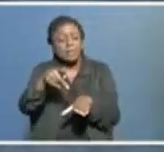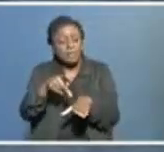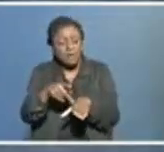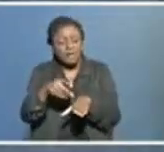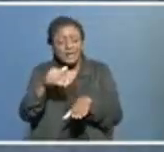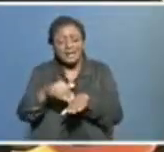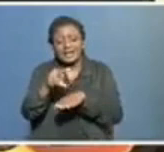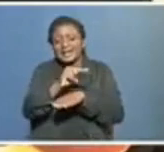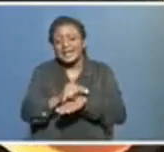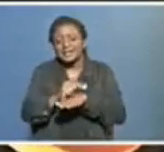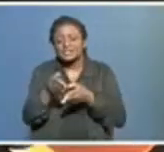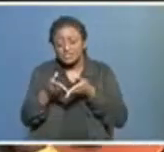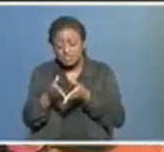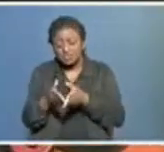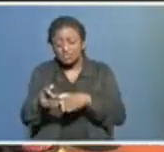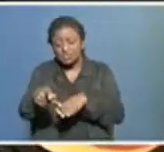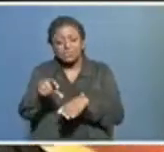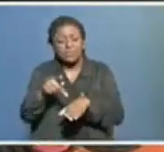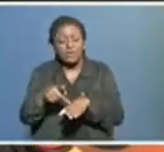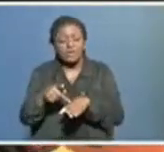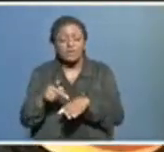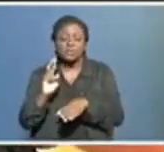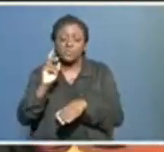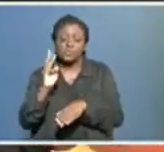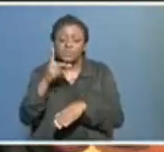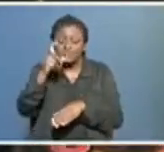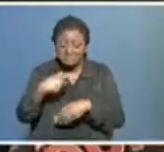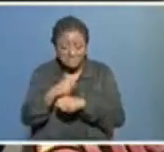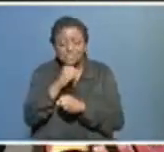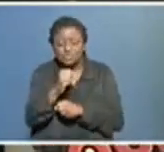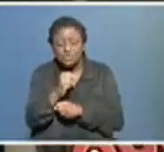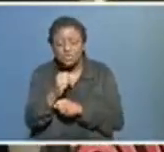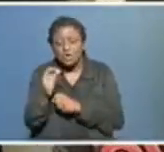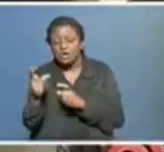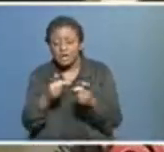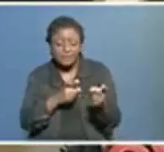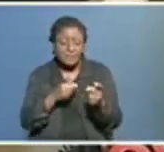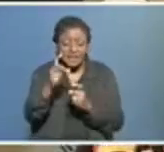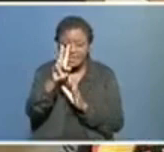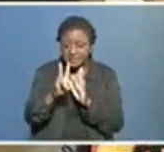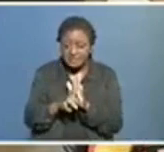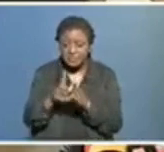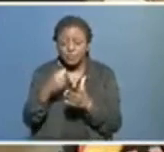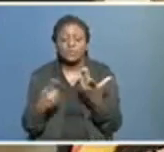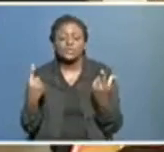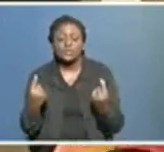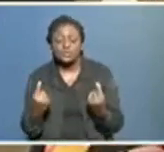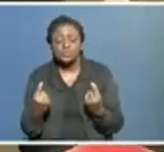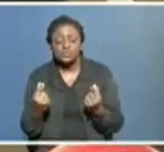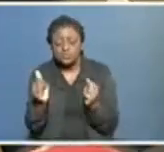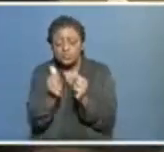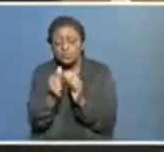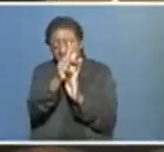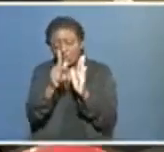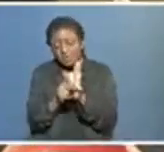we need to ensure that we are competitive in terms of what we do as it relates to our protocols, whilst